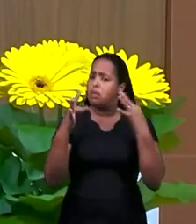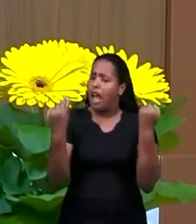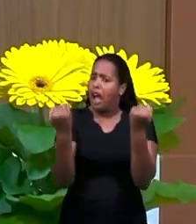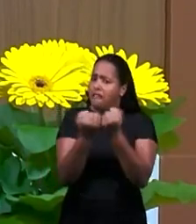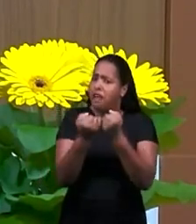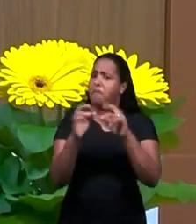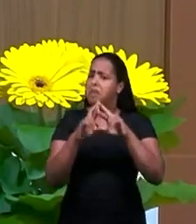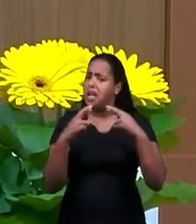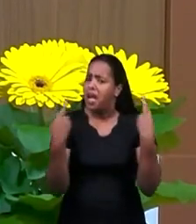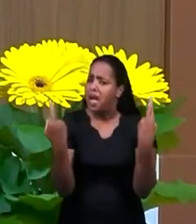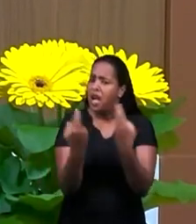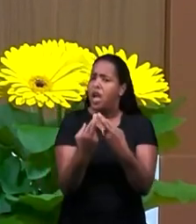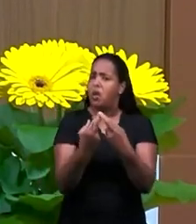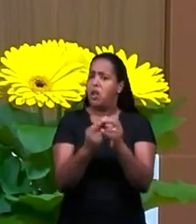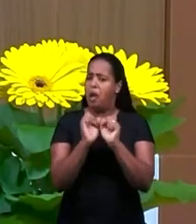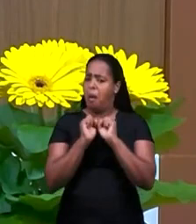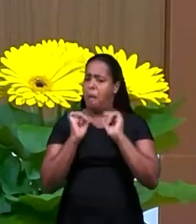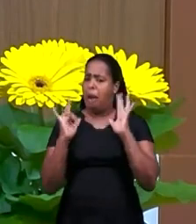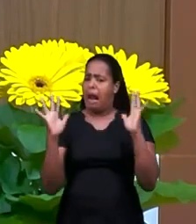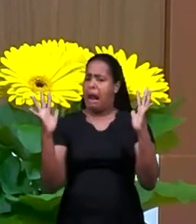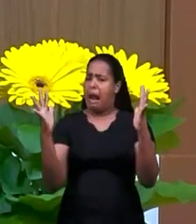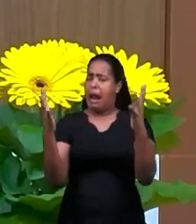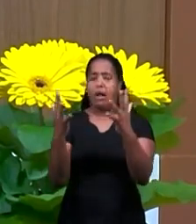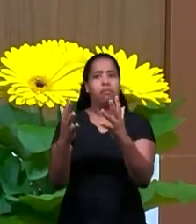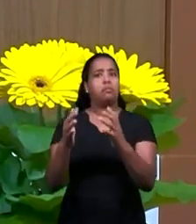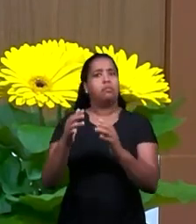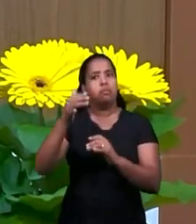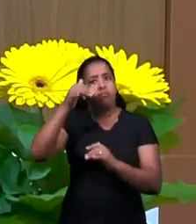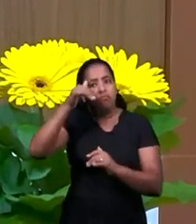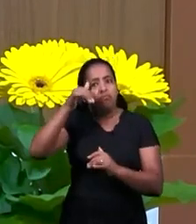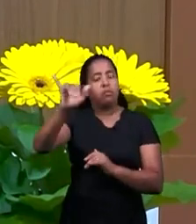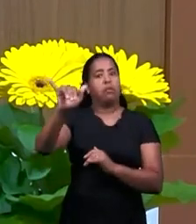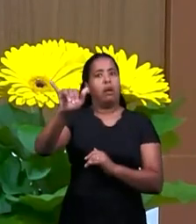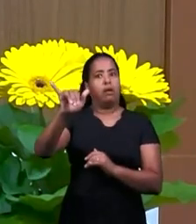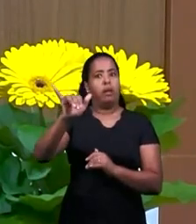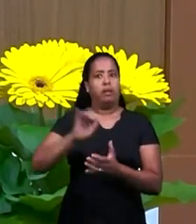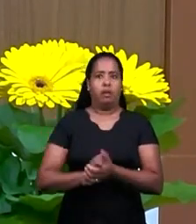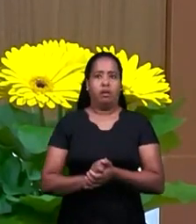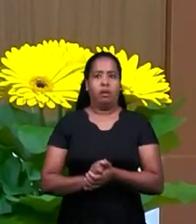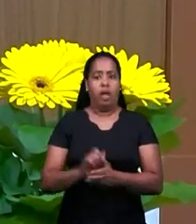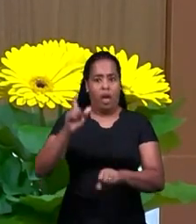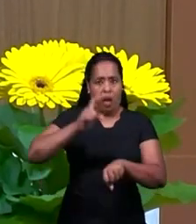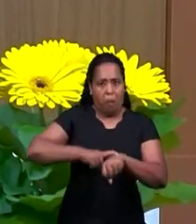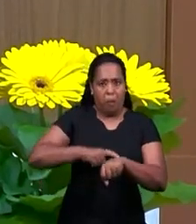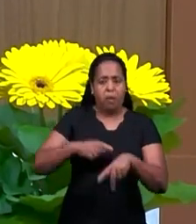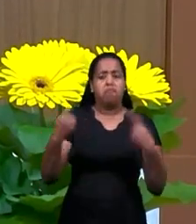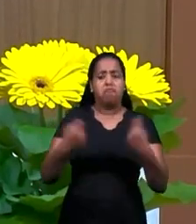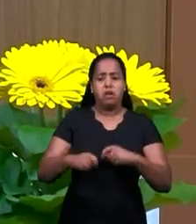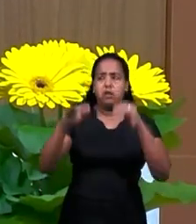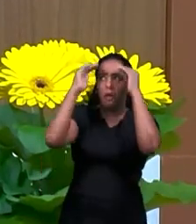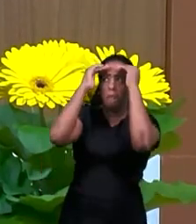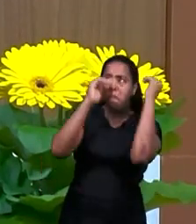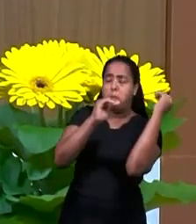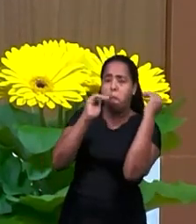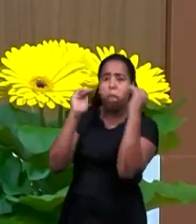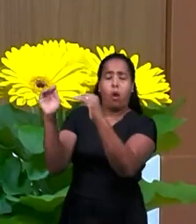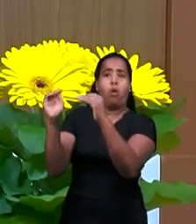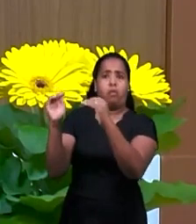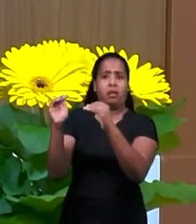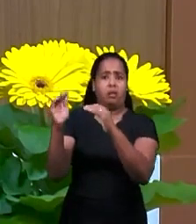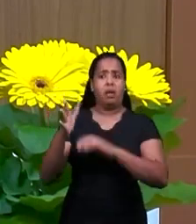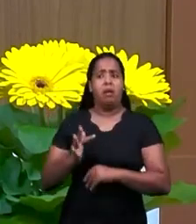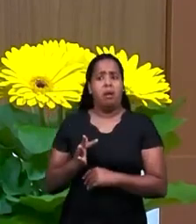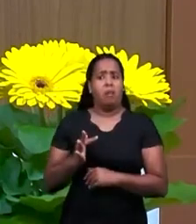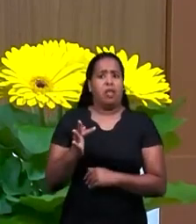meetings, avoid. This is the moment where we need to heed the advice in order to avoid an